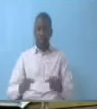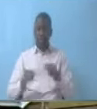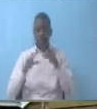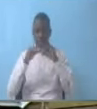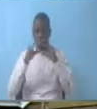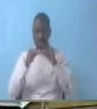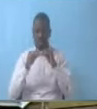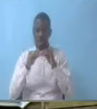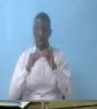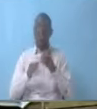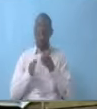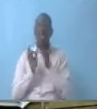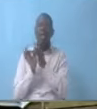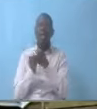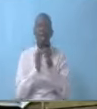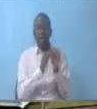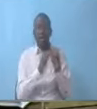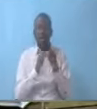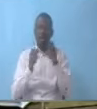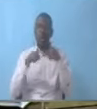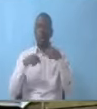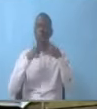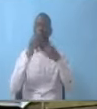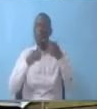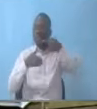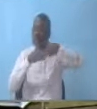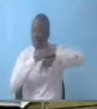that will explain the context